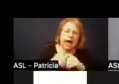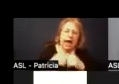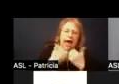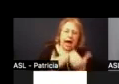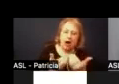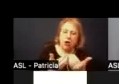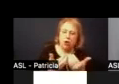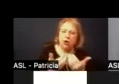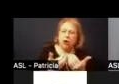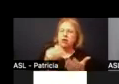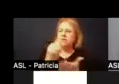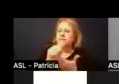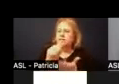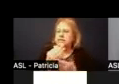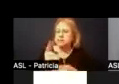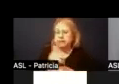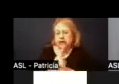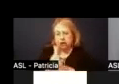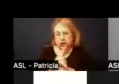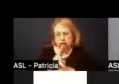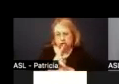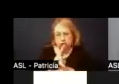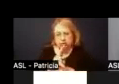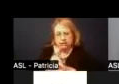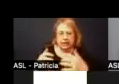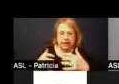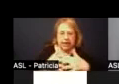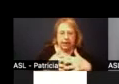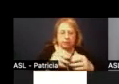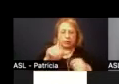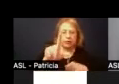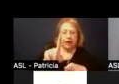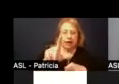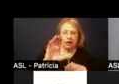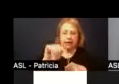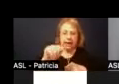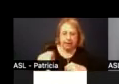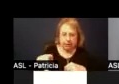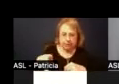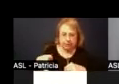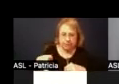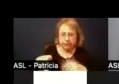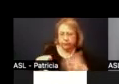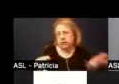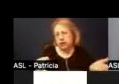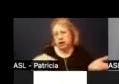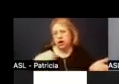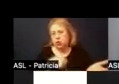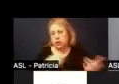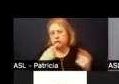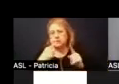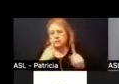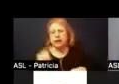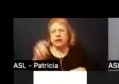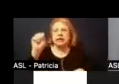these funds being used in alignment with the lcap and so our response there you know simply calls out that yes